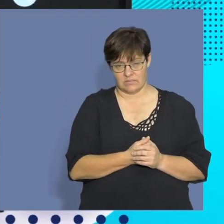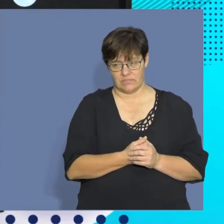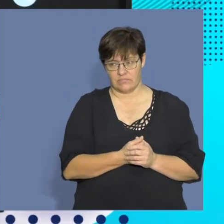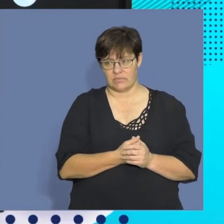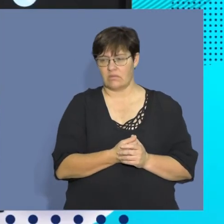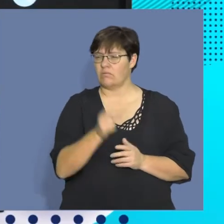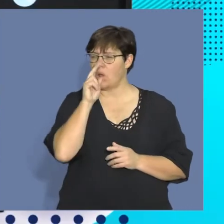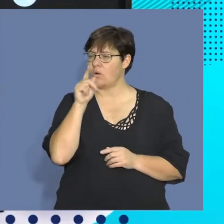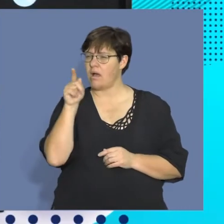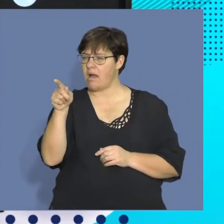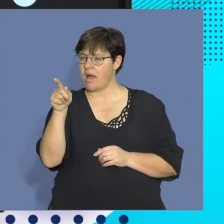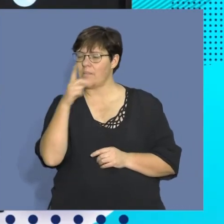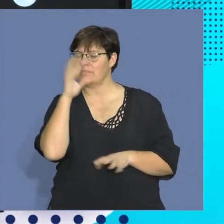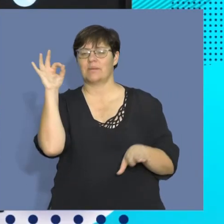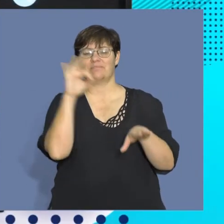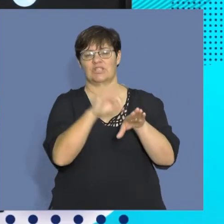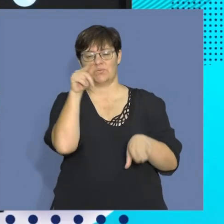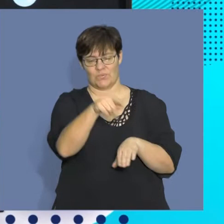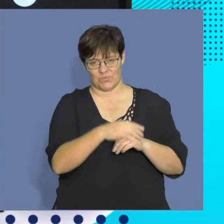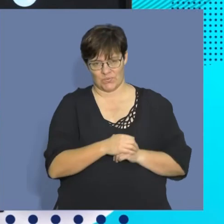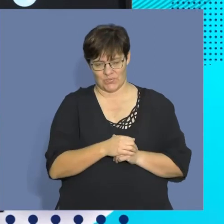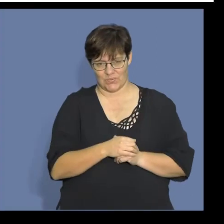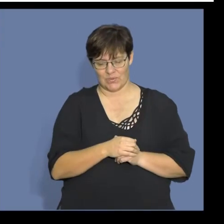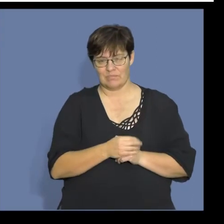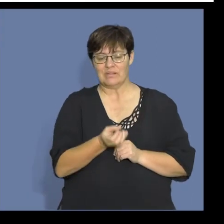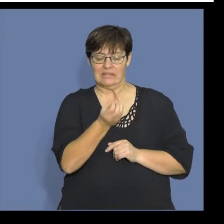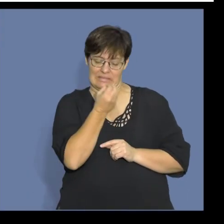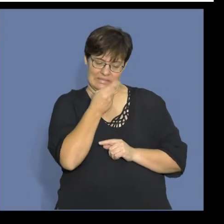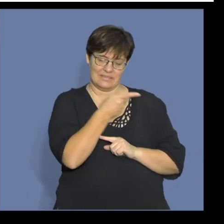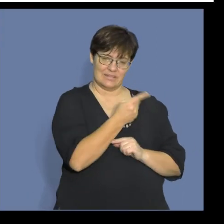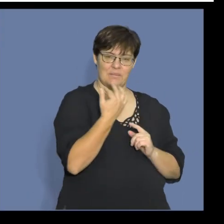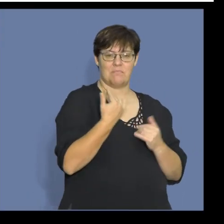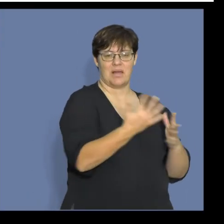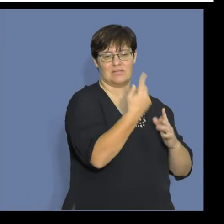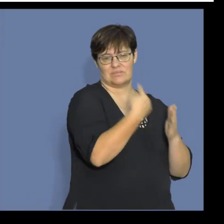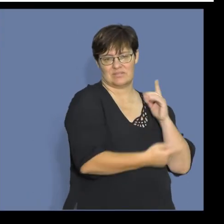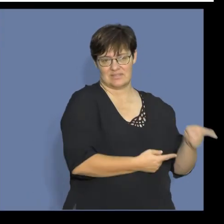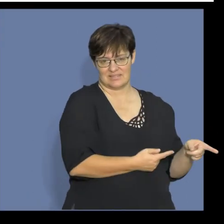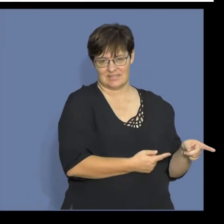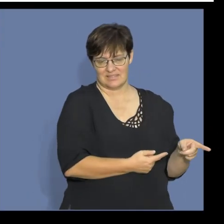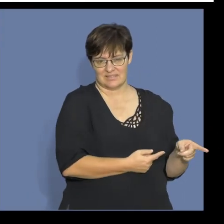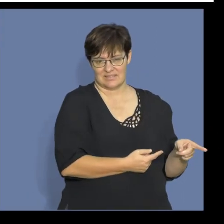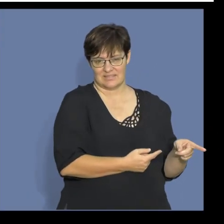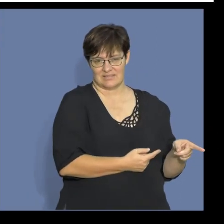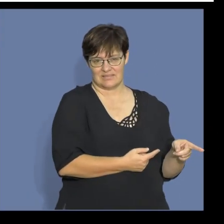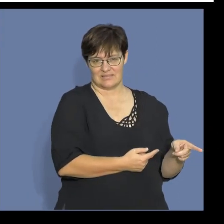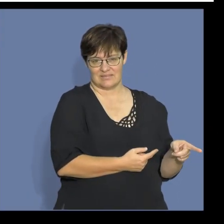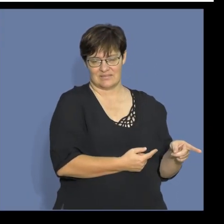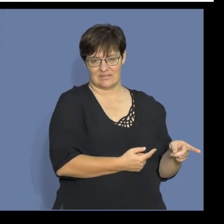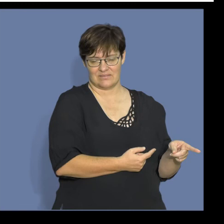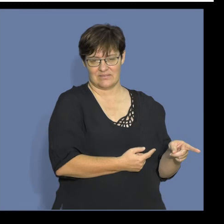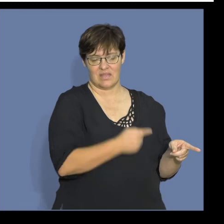feed off your autotrophs. When we look at this, we know that your mosquitoes in this example are feeding off